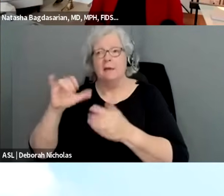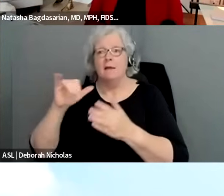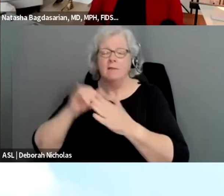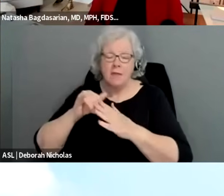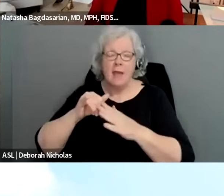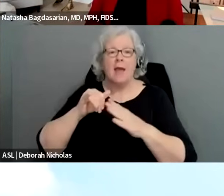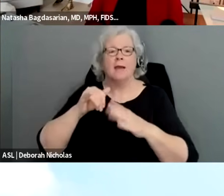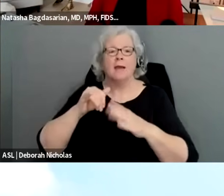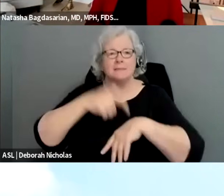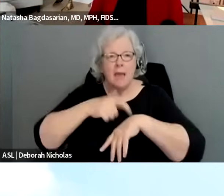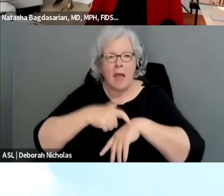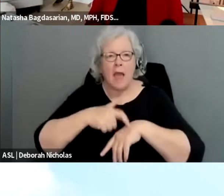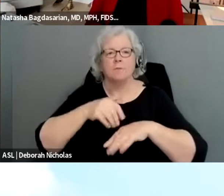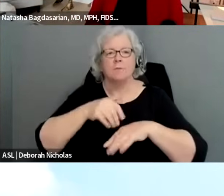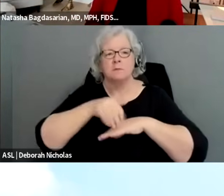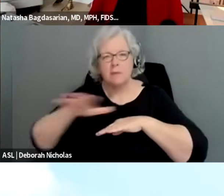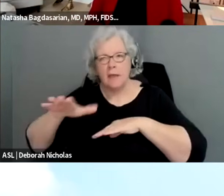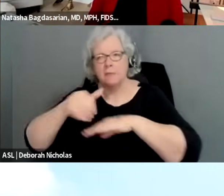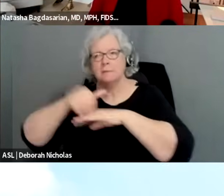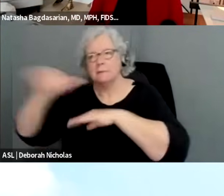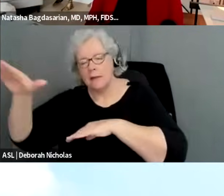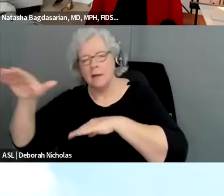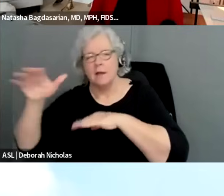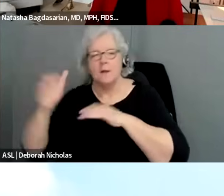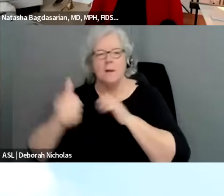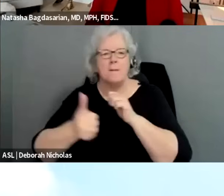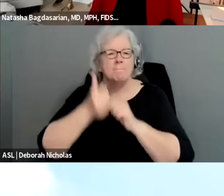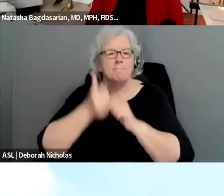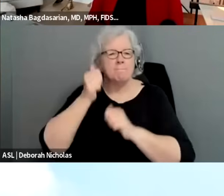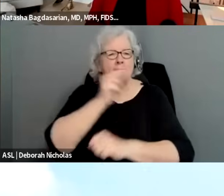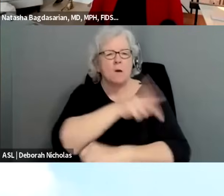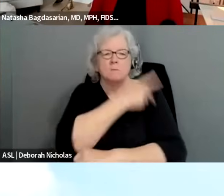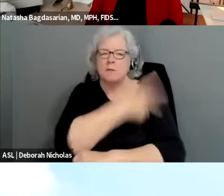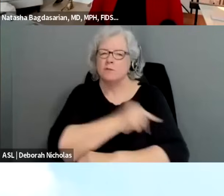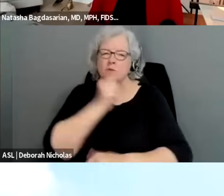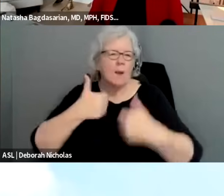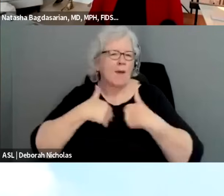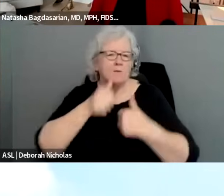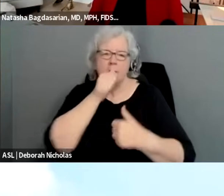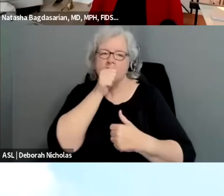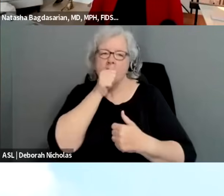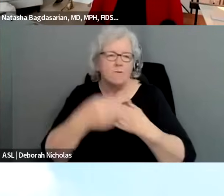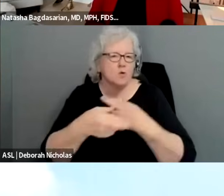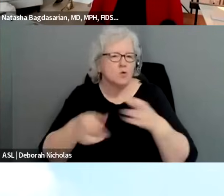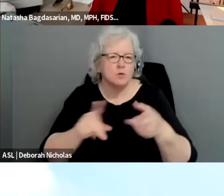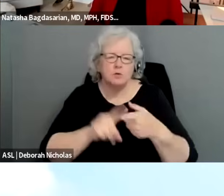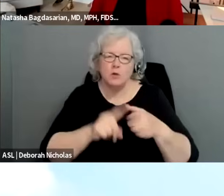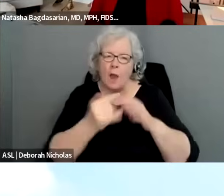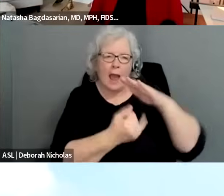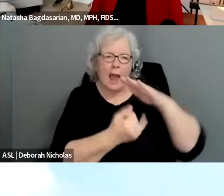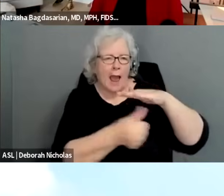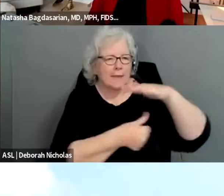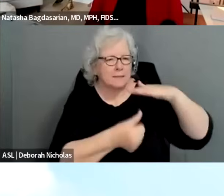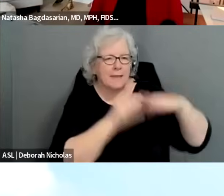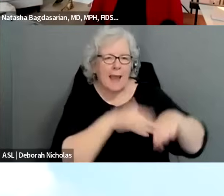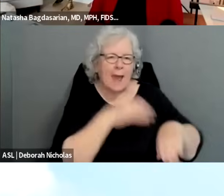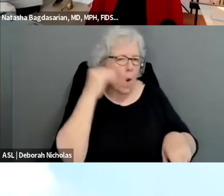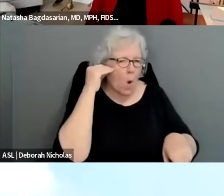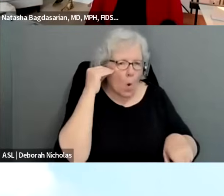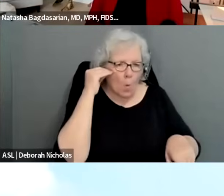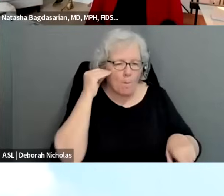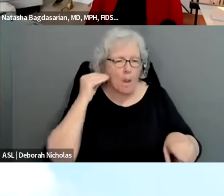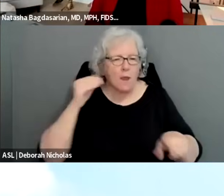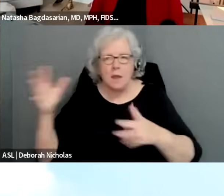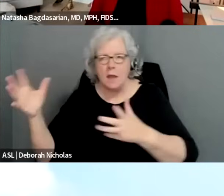testing increases. Most patients do not have a private room at home in which to isolate. I'm worried about a backlog of patients who we